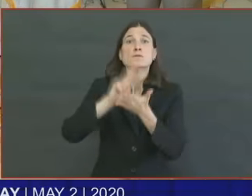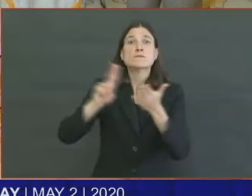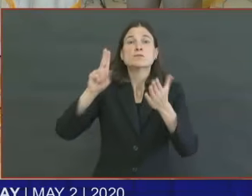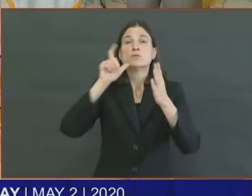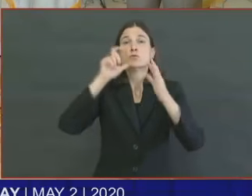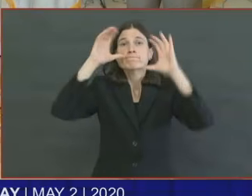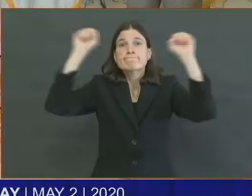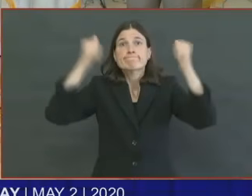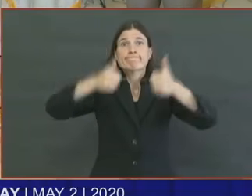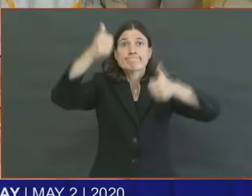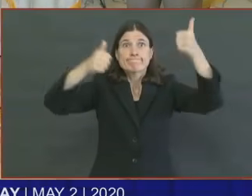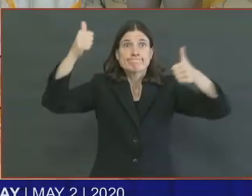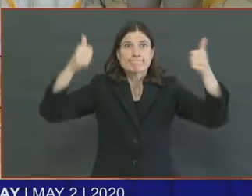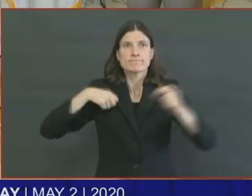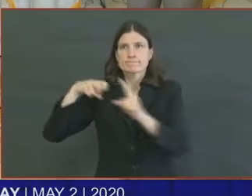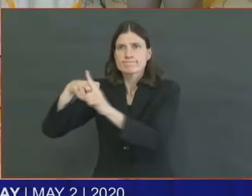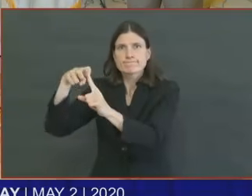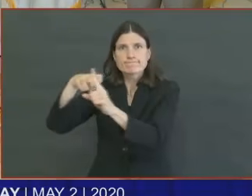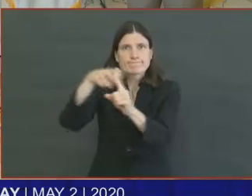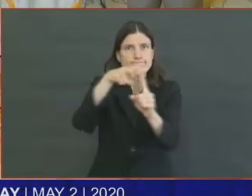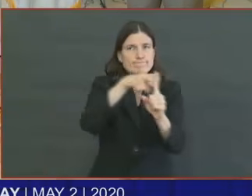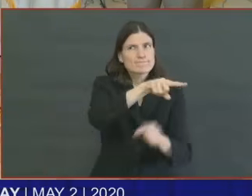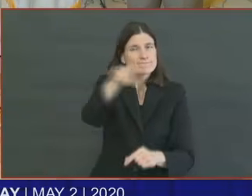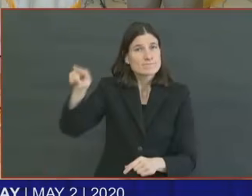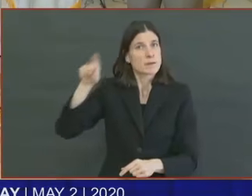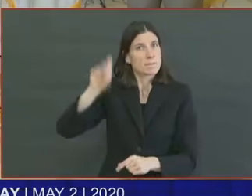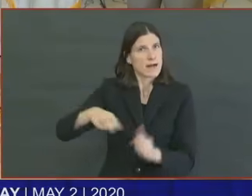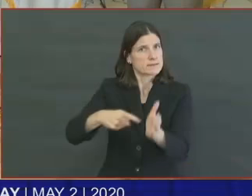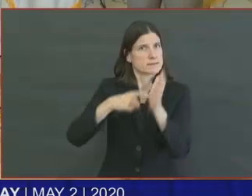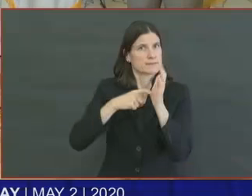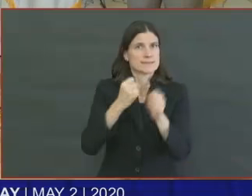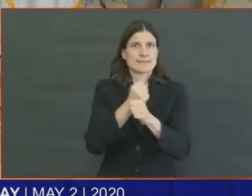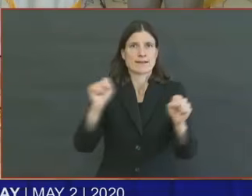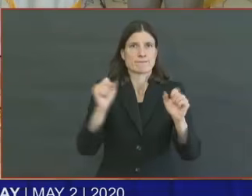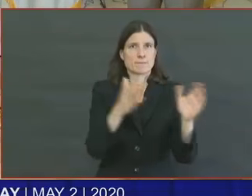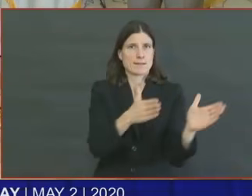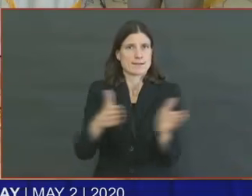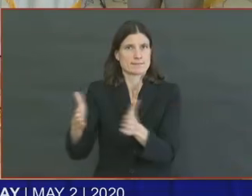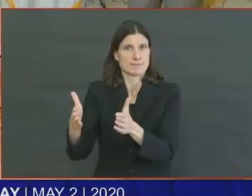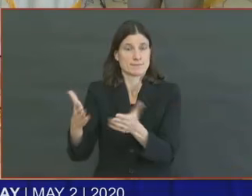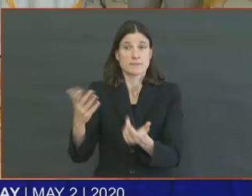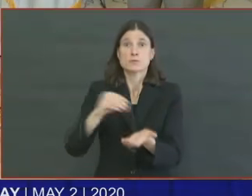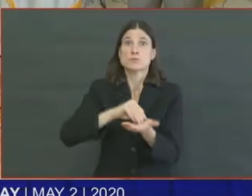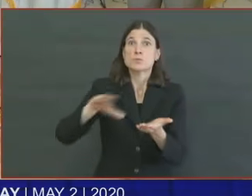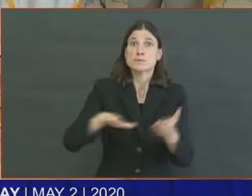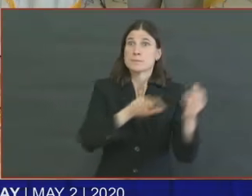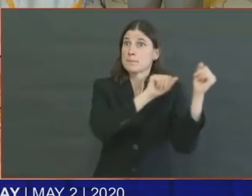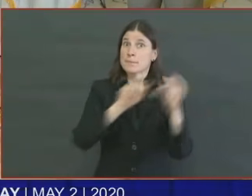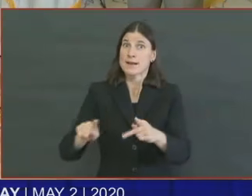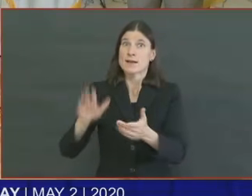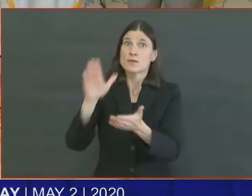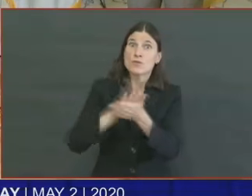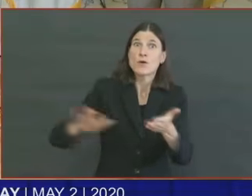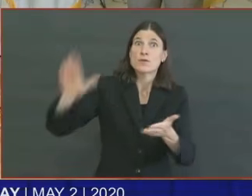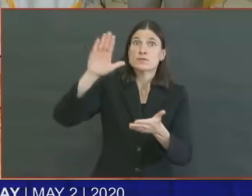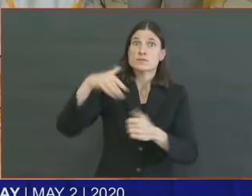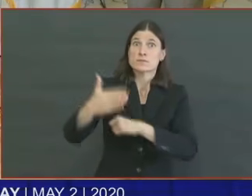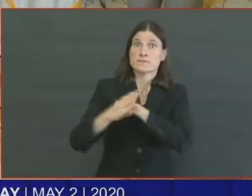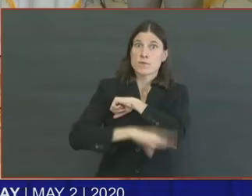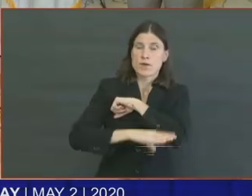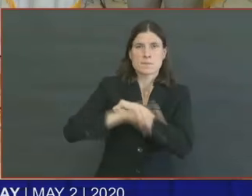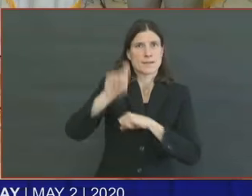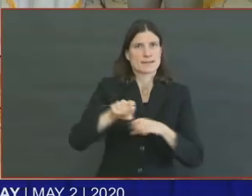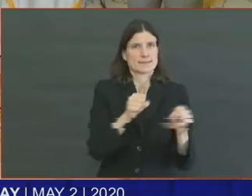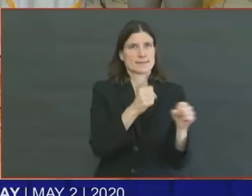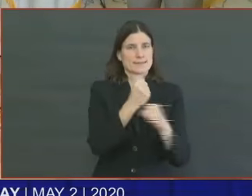to create plans to safely reopen in the fall. And I believe we gave them until the